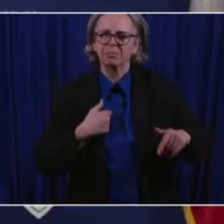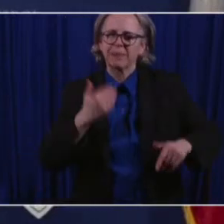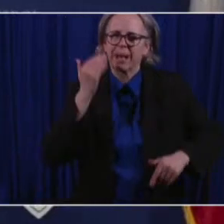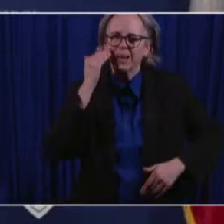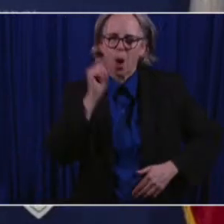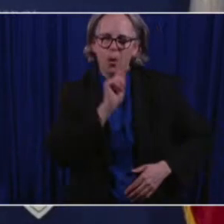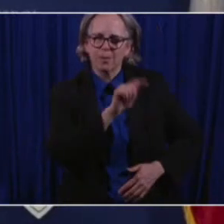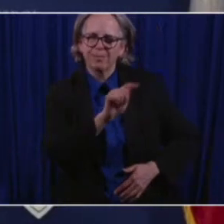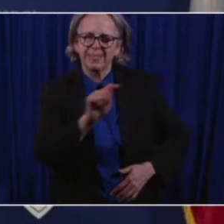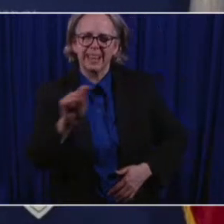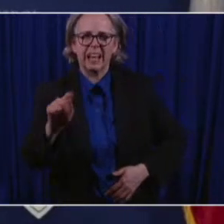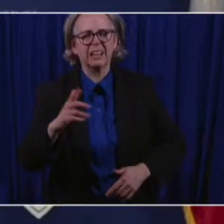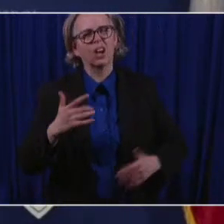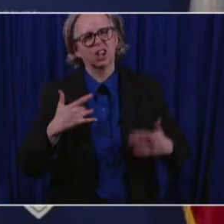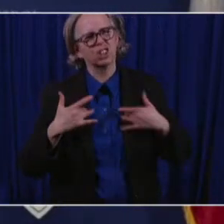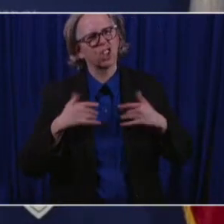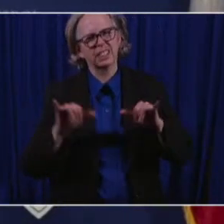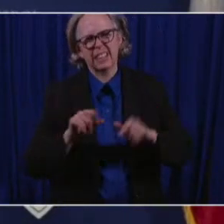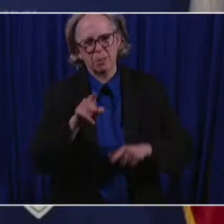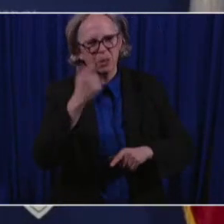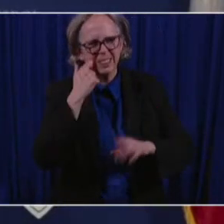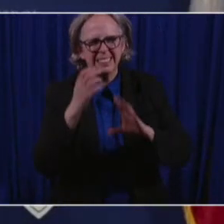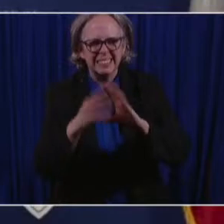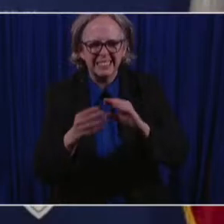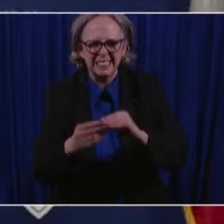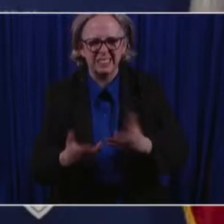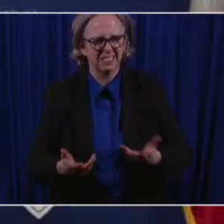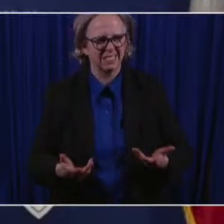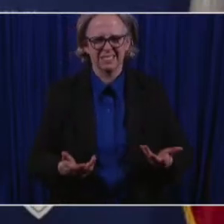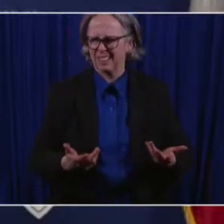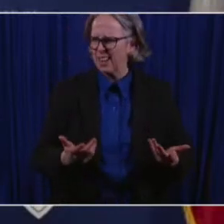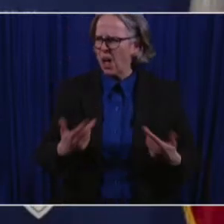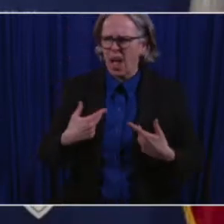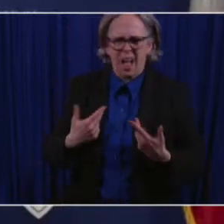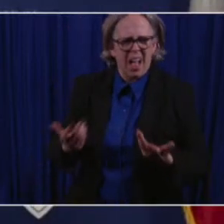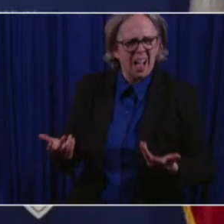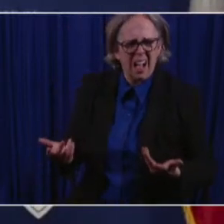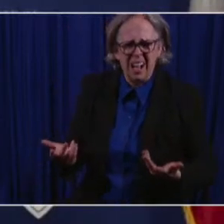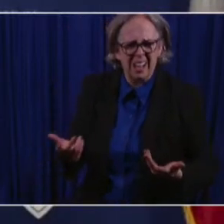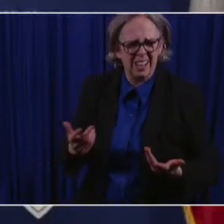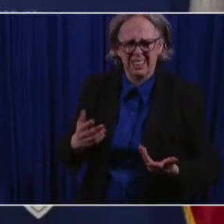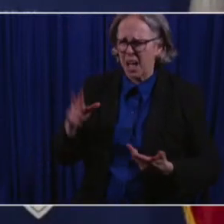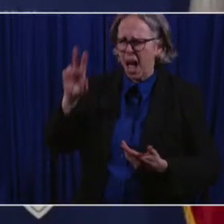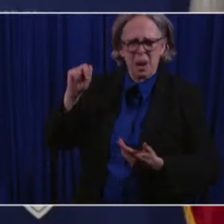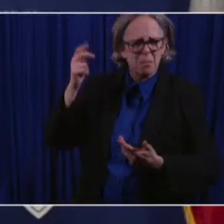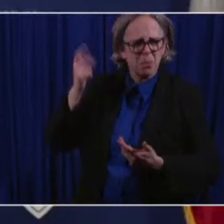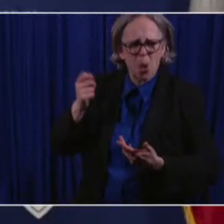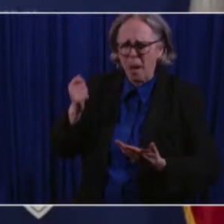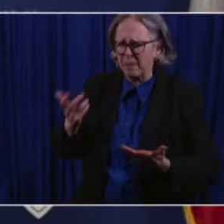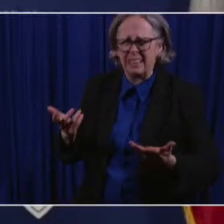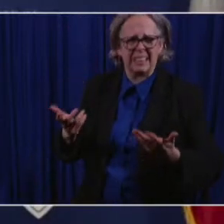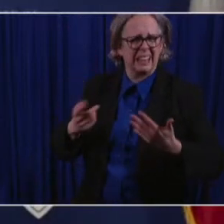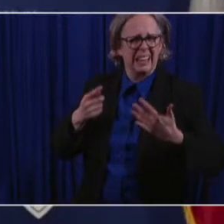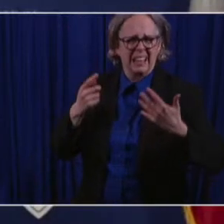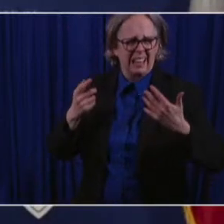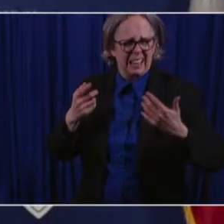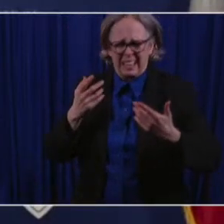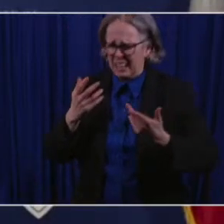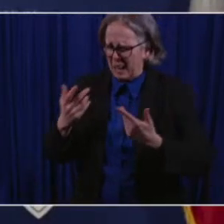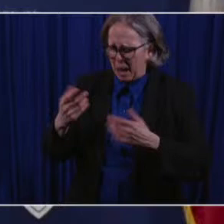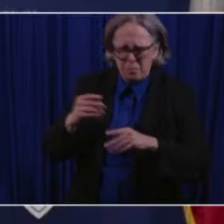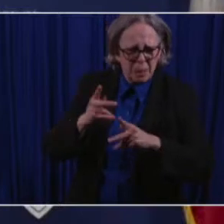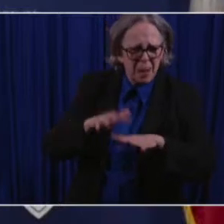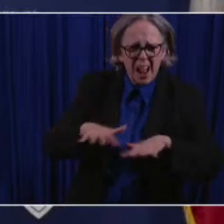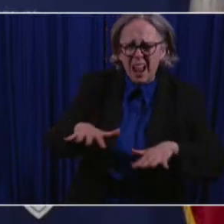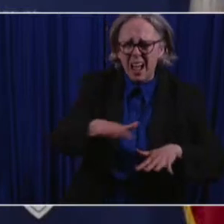the federal government has done in regard to unemployment benefits or other benefits may have impacted that. I'm not in the